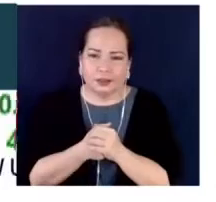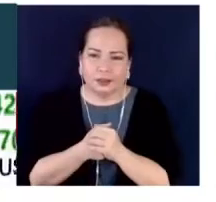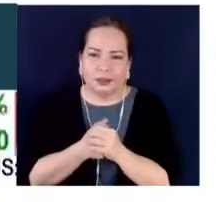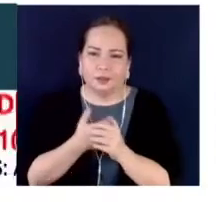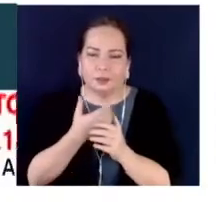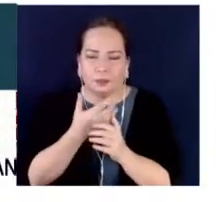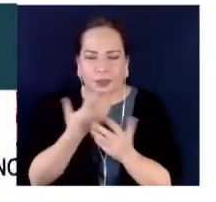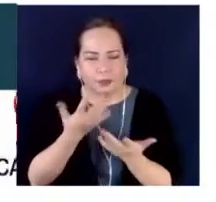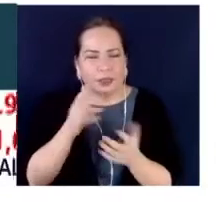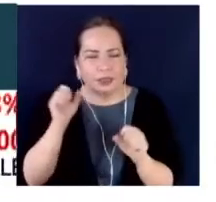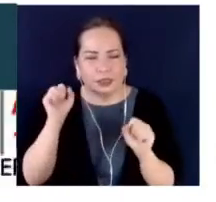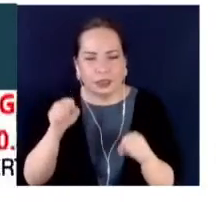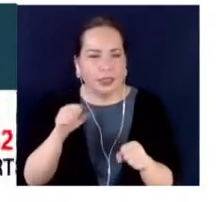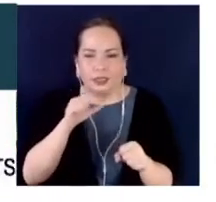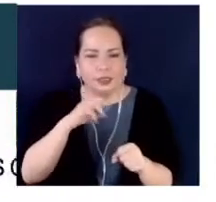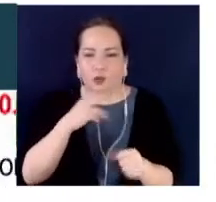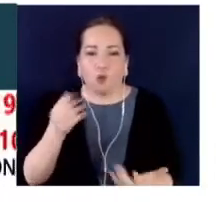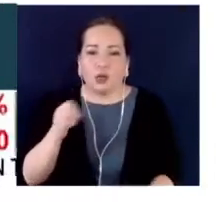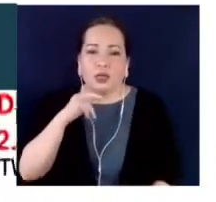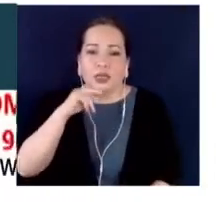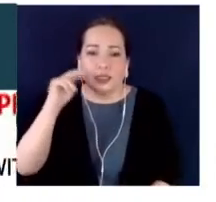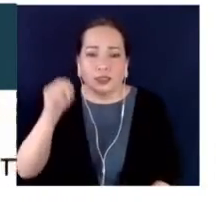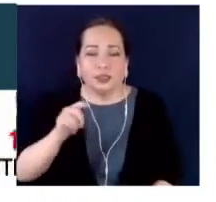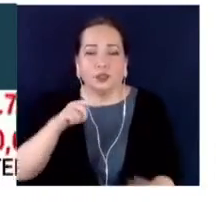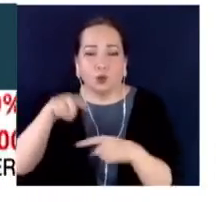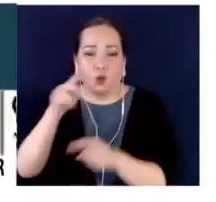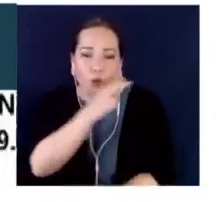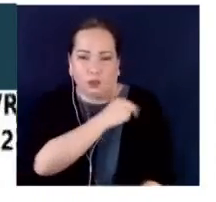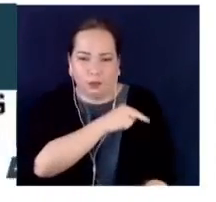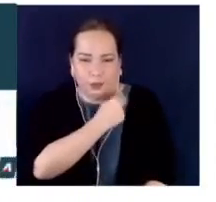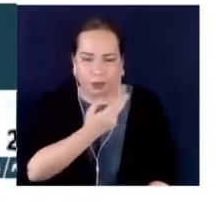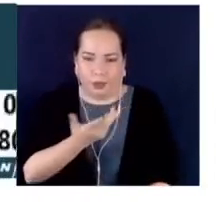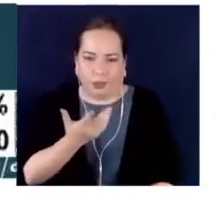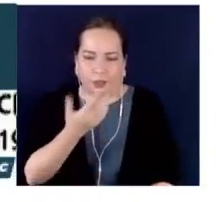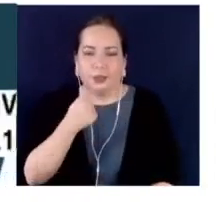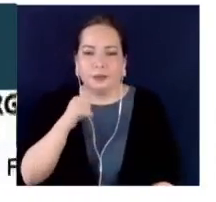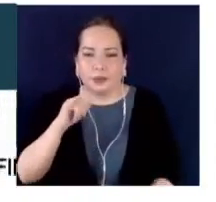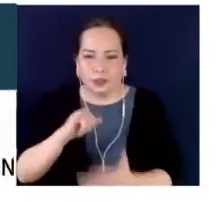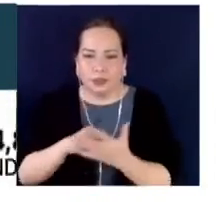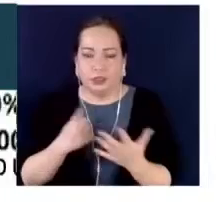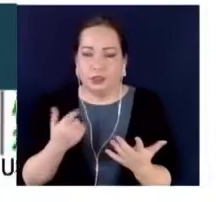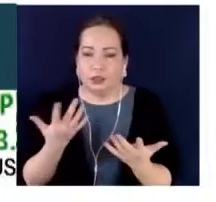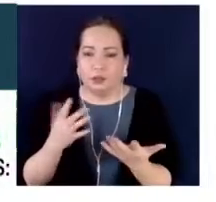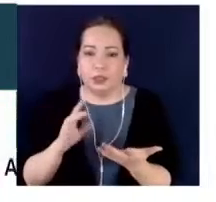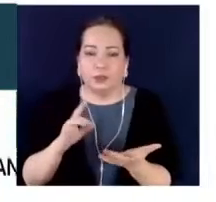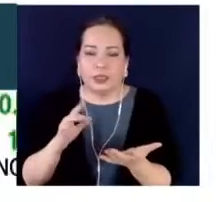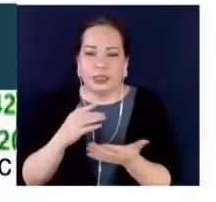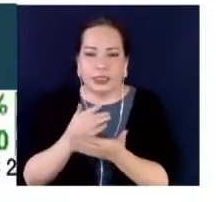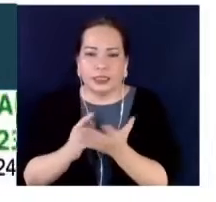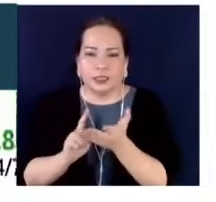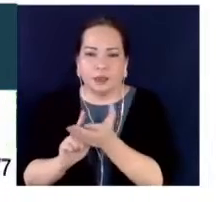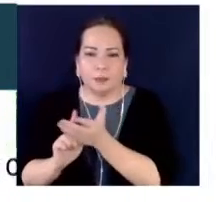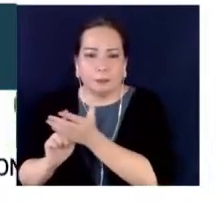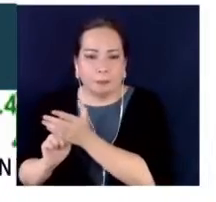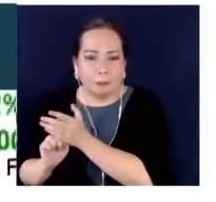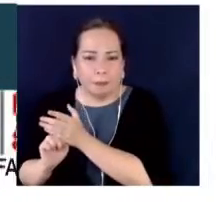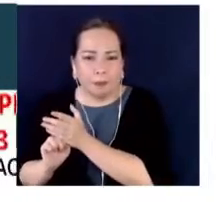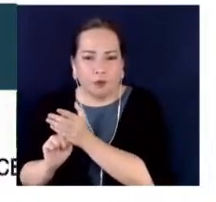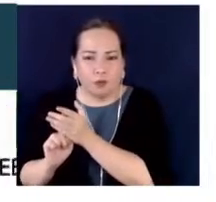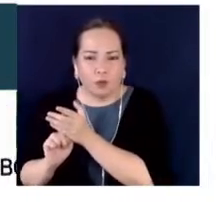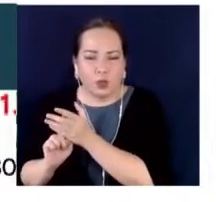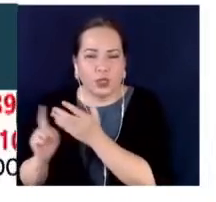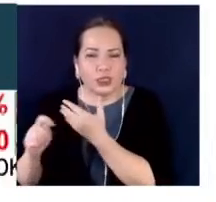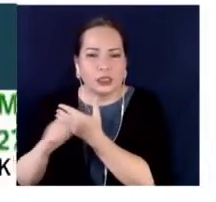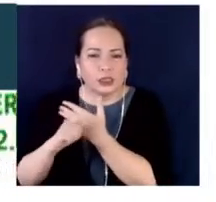admitted at the private hospitals or the hospitals, and they should really be brought to the TTMF, or the